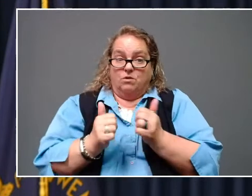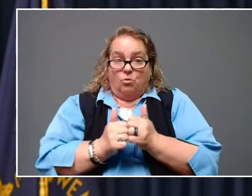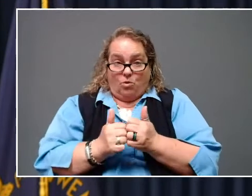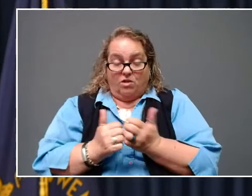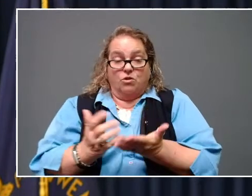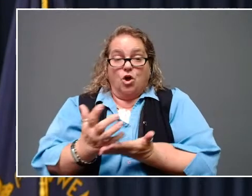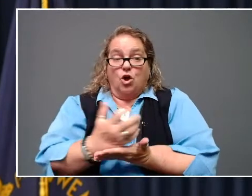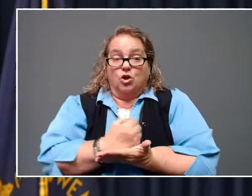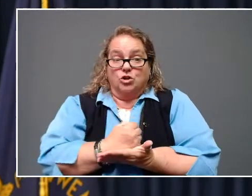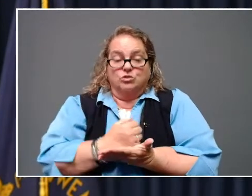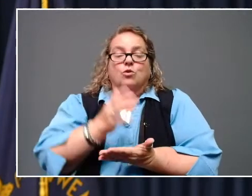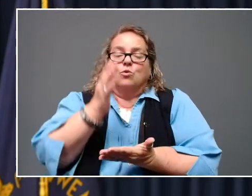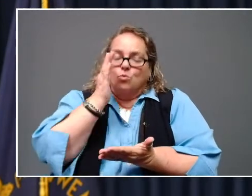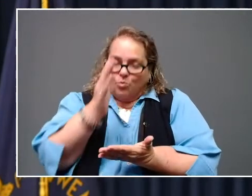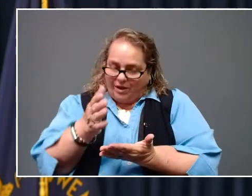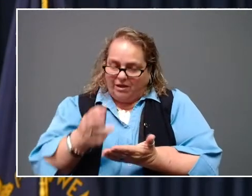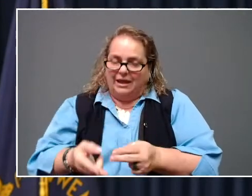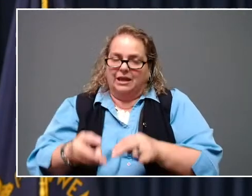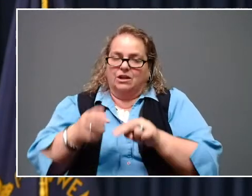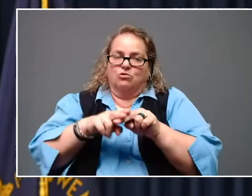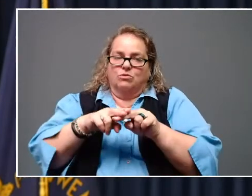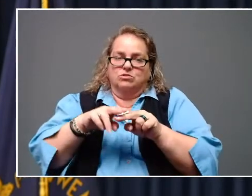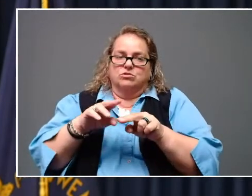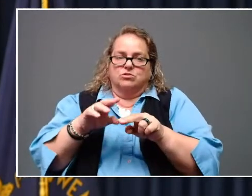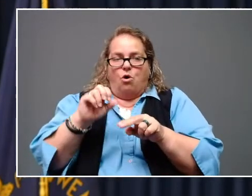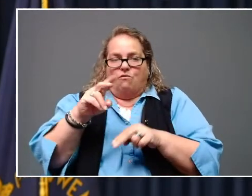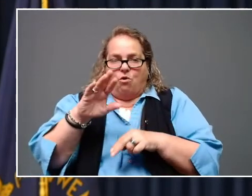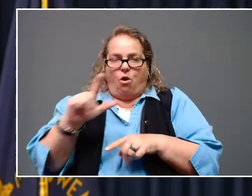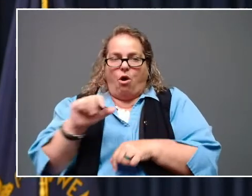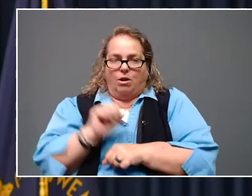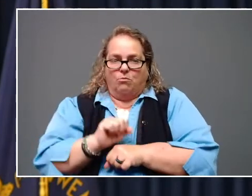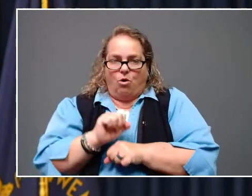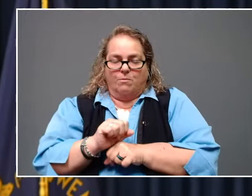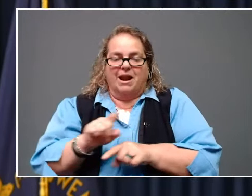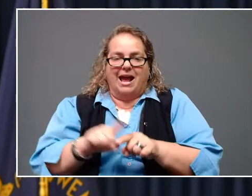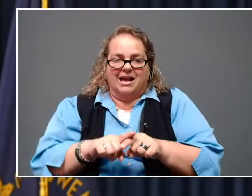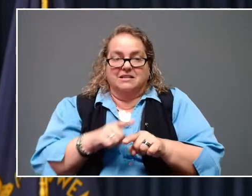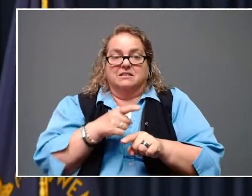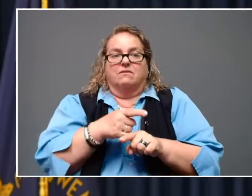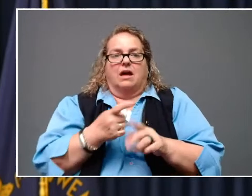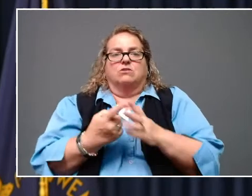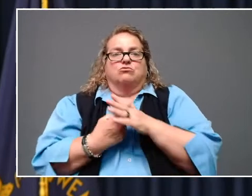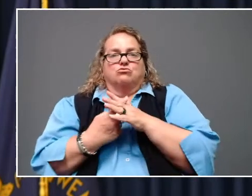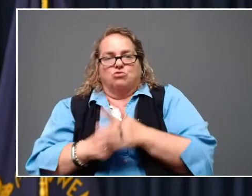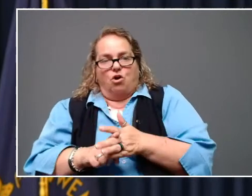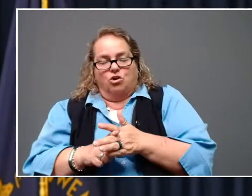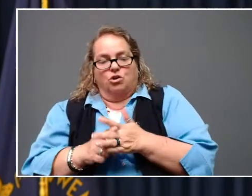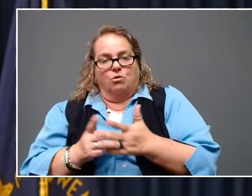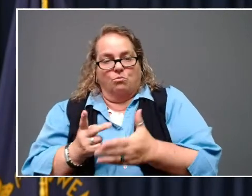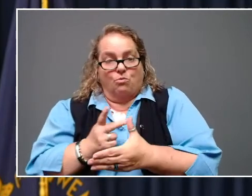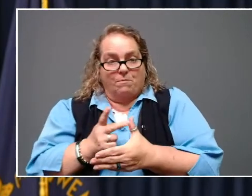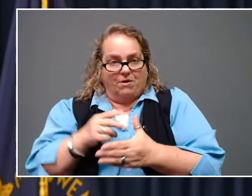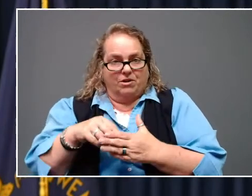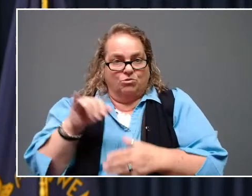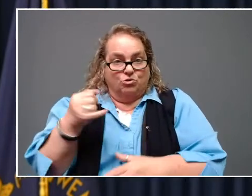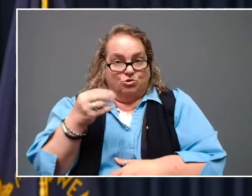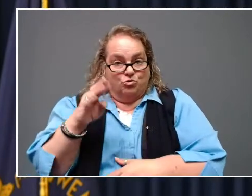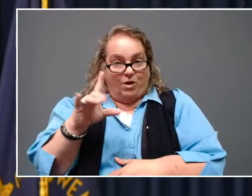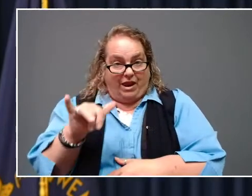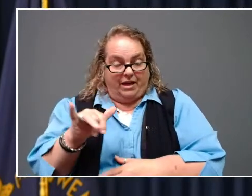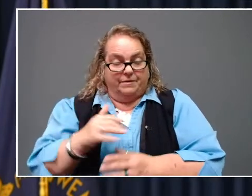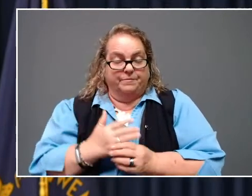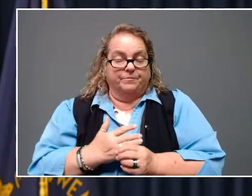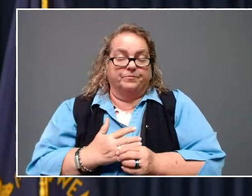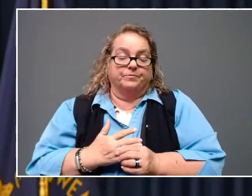only increase the overall employment as those go into effect primarily in July. We have secured